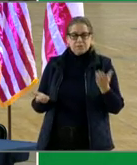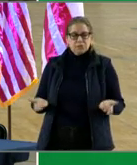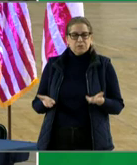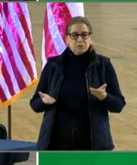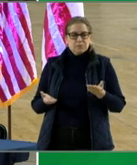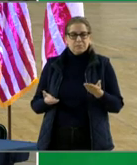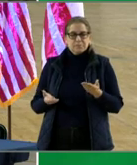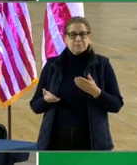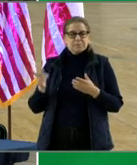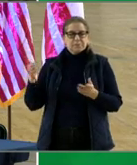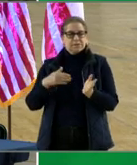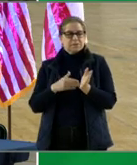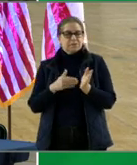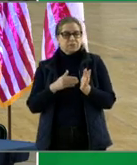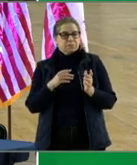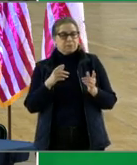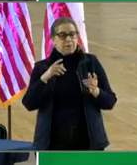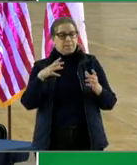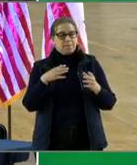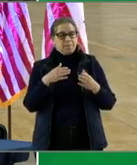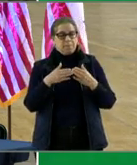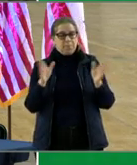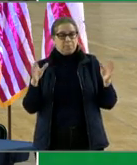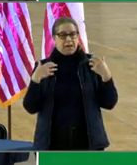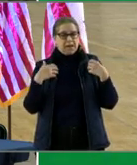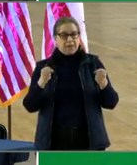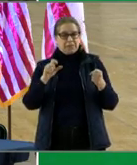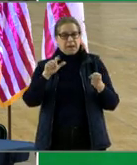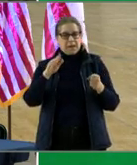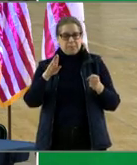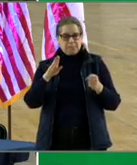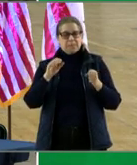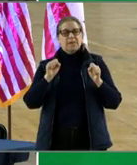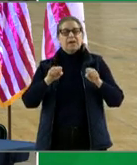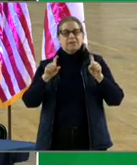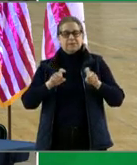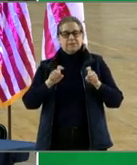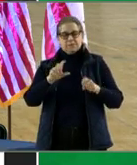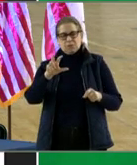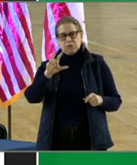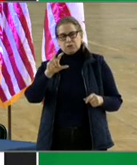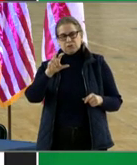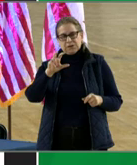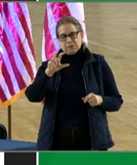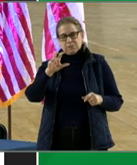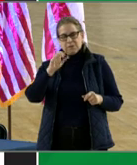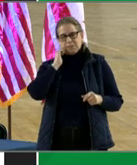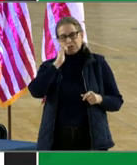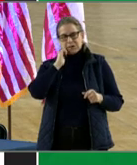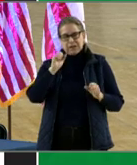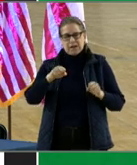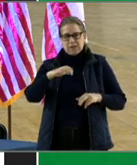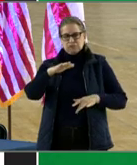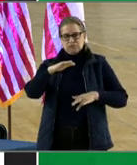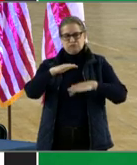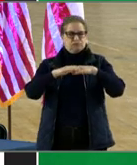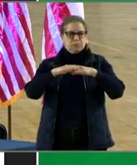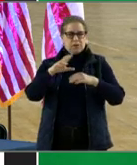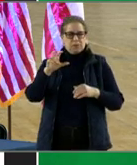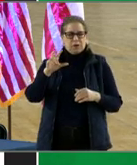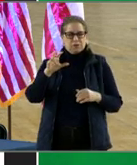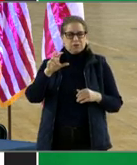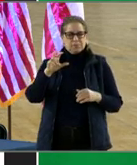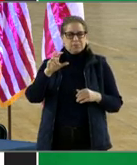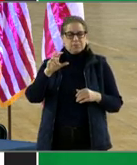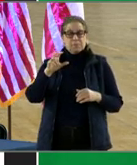test up to 300 individuals per day, and we will, at our max capacity, be able to test 500 individuals per day.